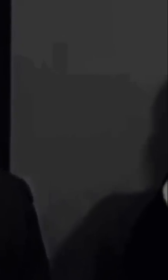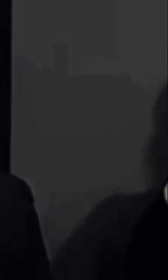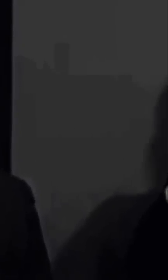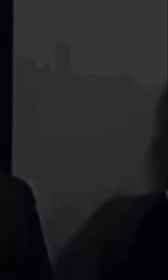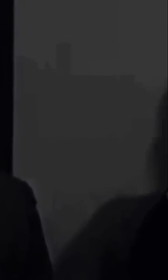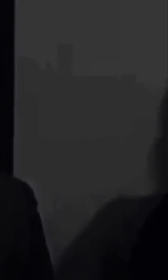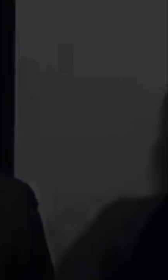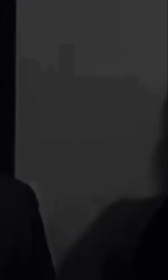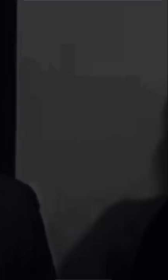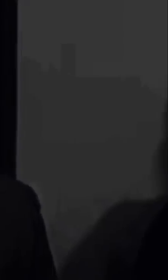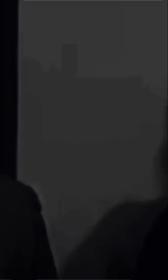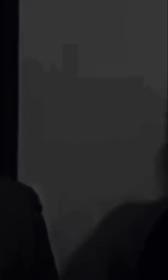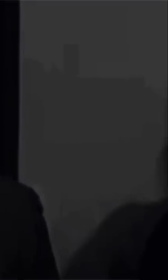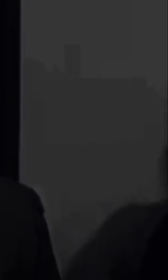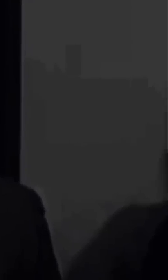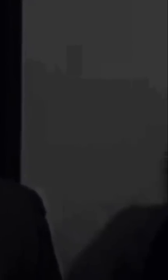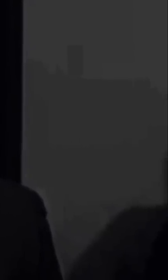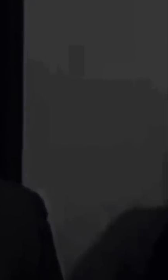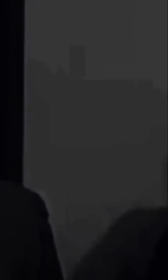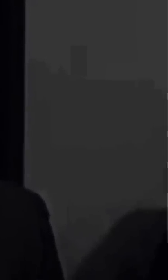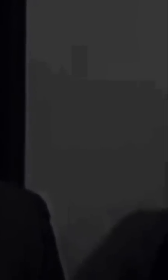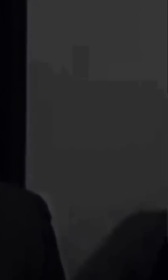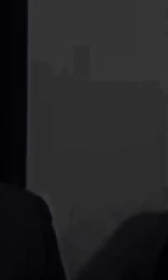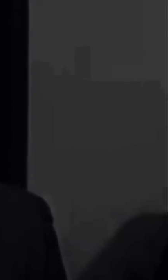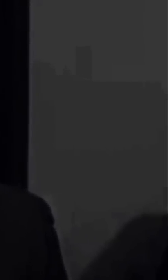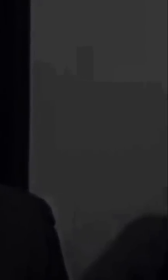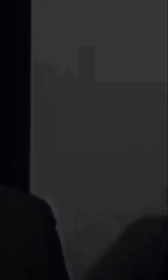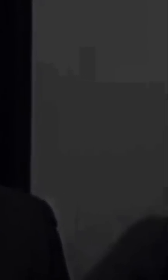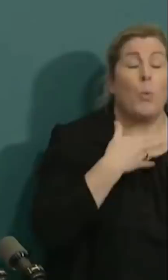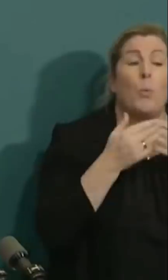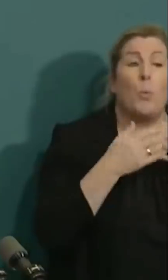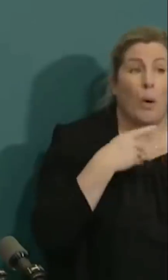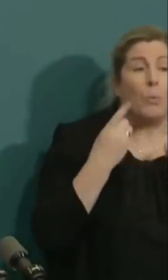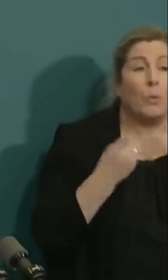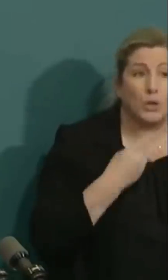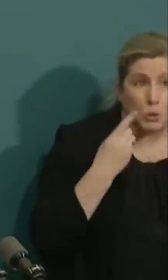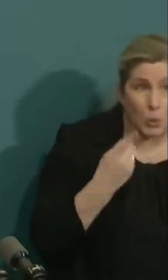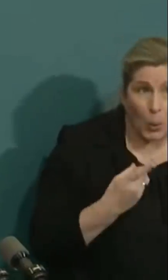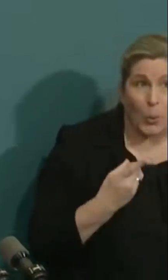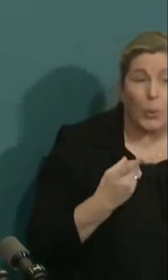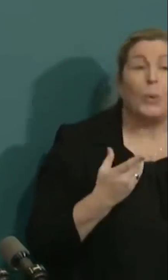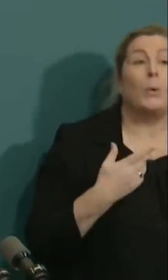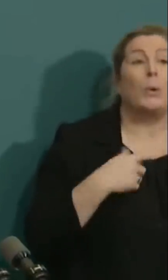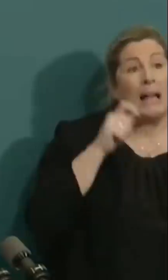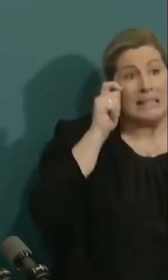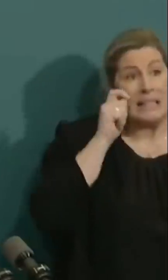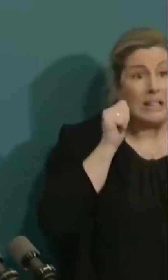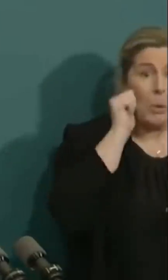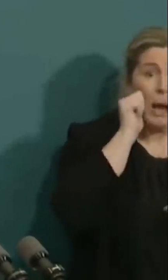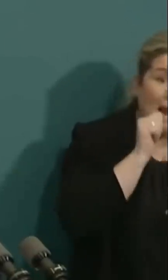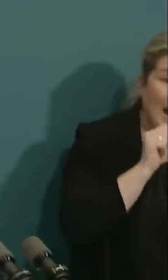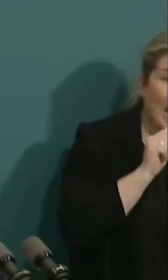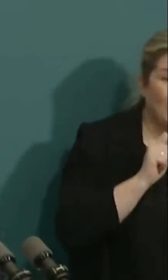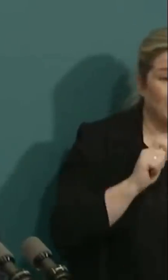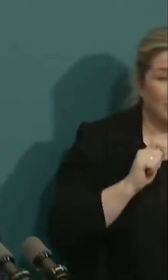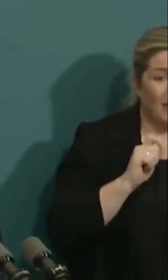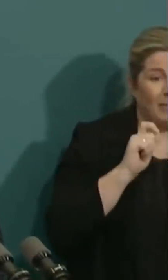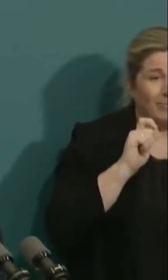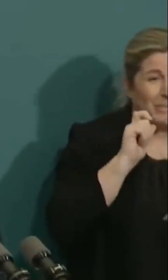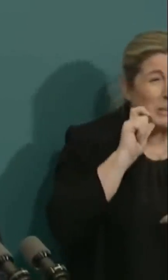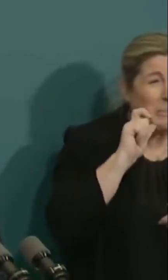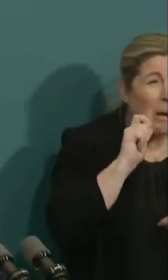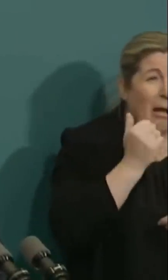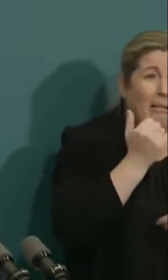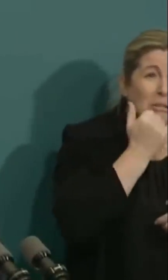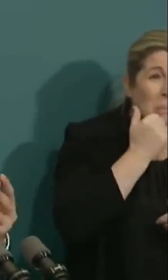feeling that they don't want to give you your freedoms back. What do you reckon? I think you would let very small amounts of international travel in. I don't